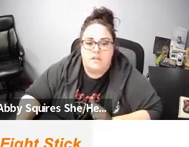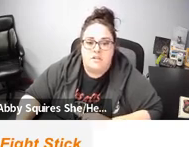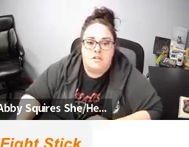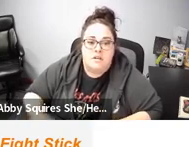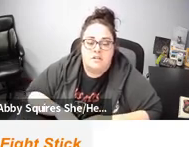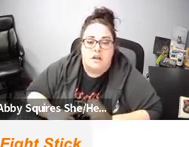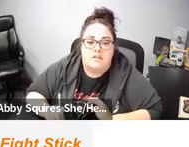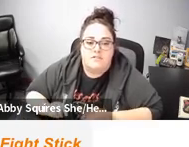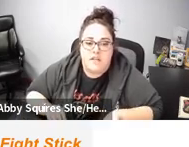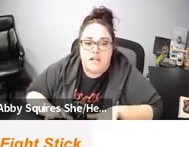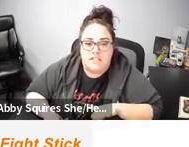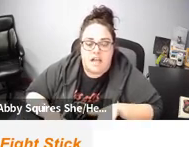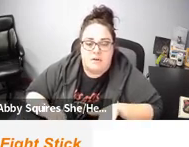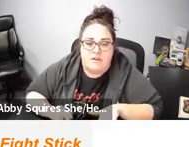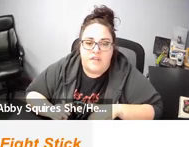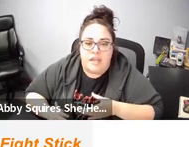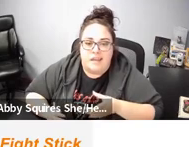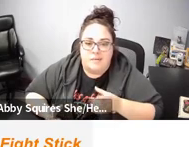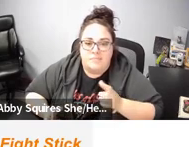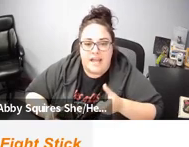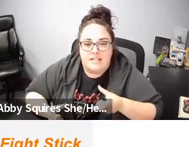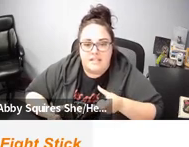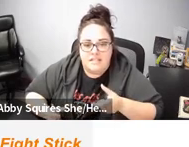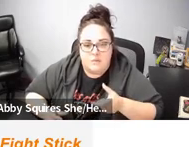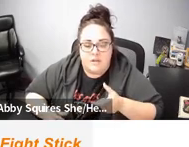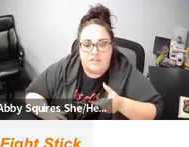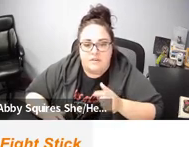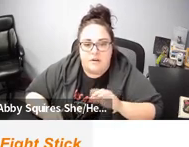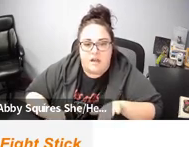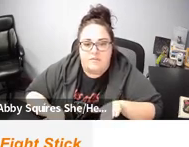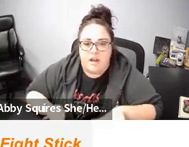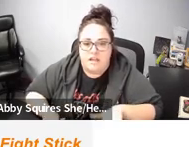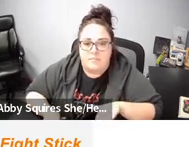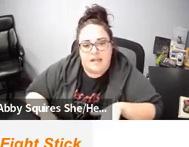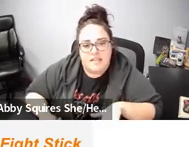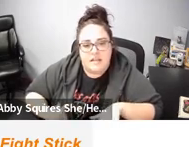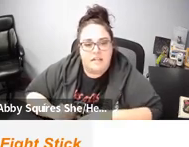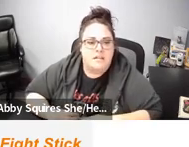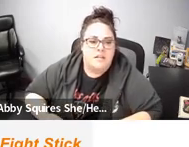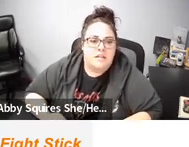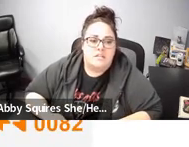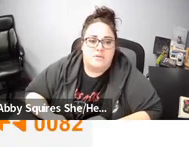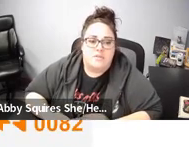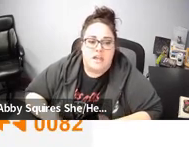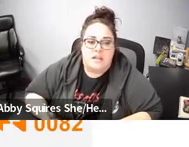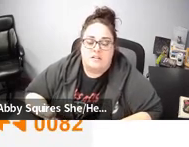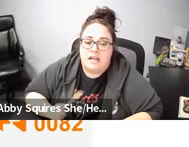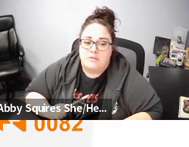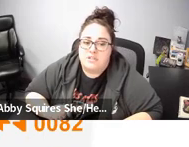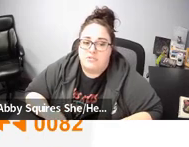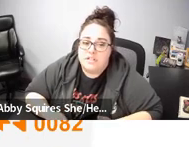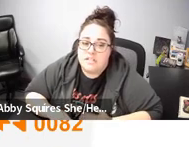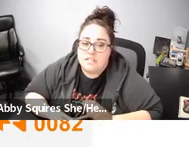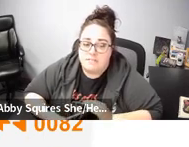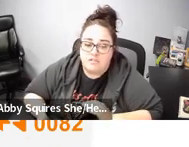of feet on top of a black disc with red pads on it. And so that